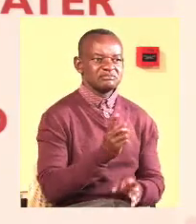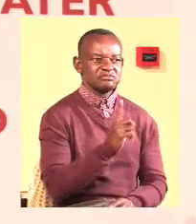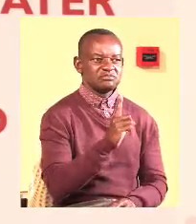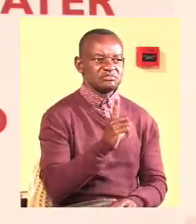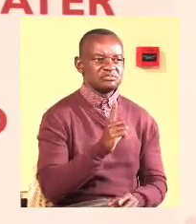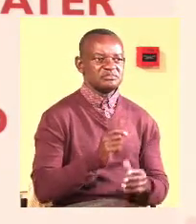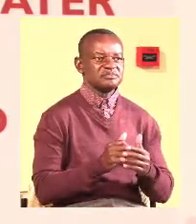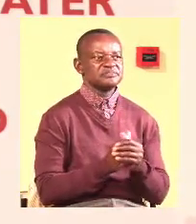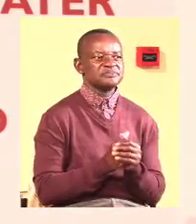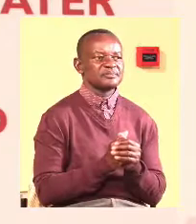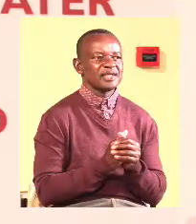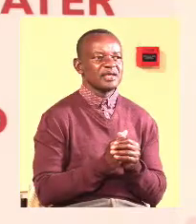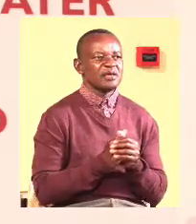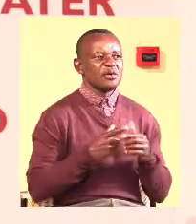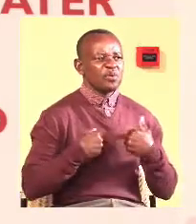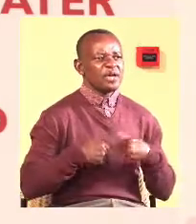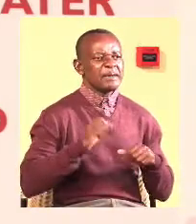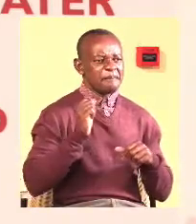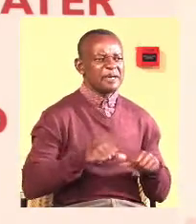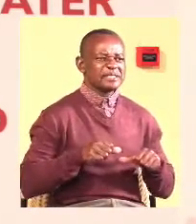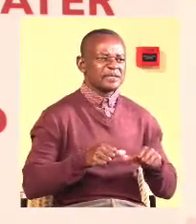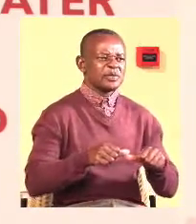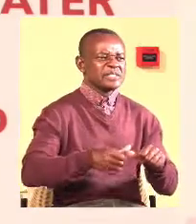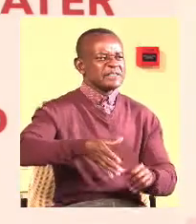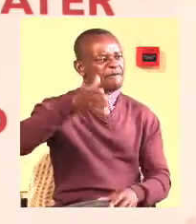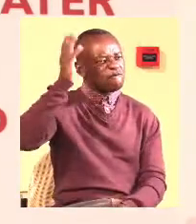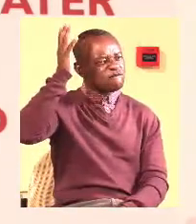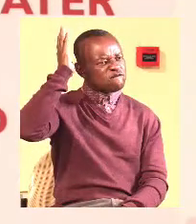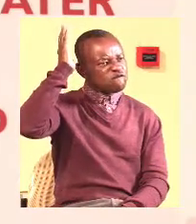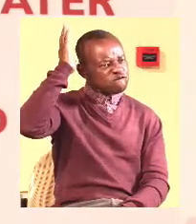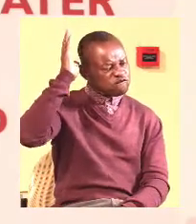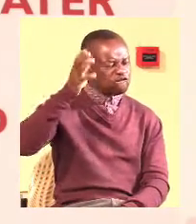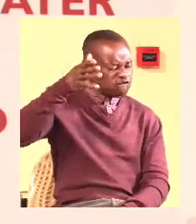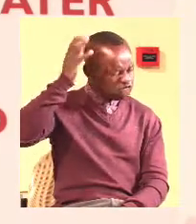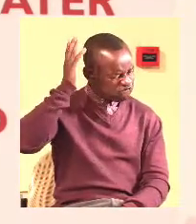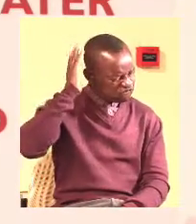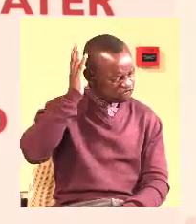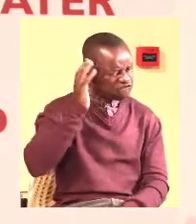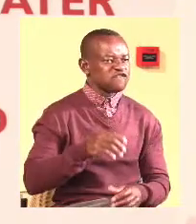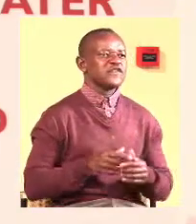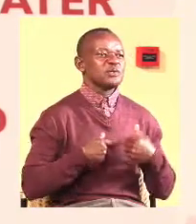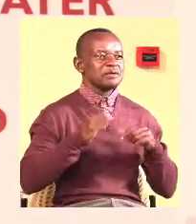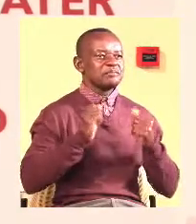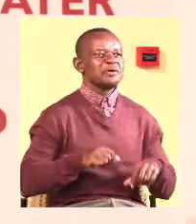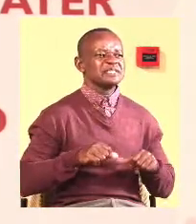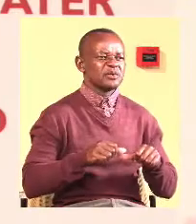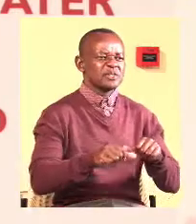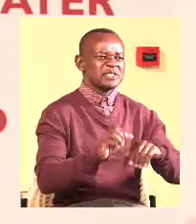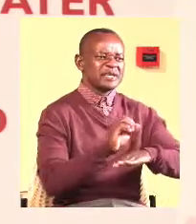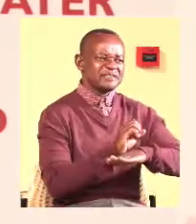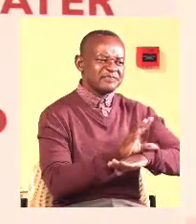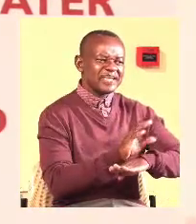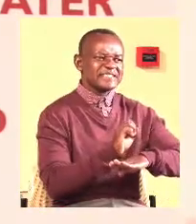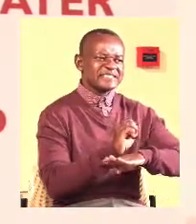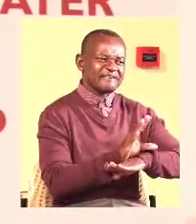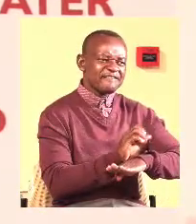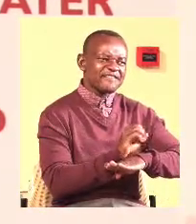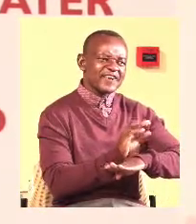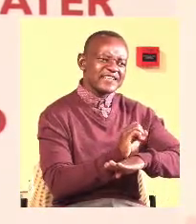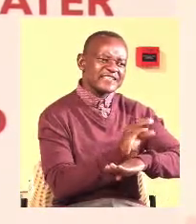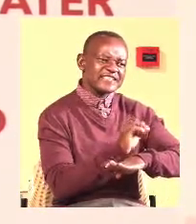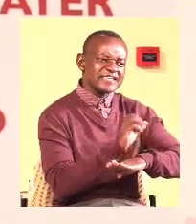be like the priest and continue preaching for people to understand where we are telling them that they should observe